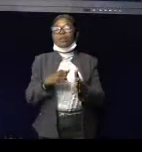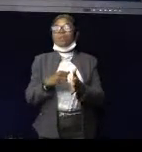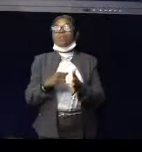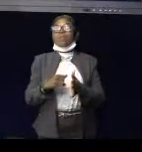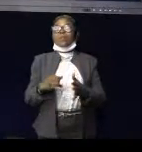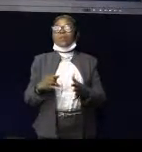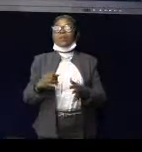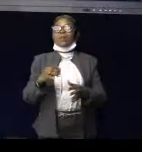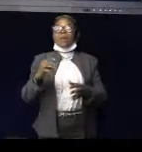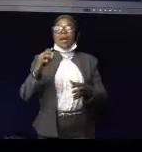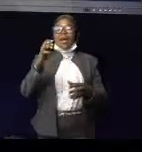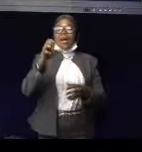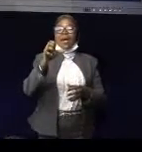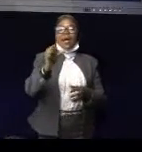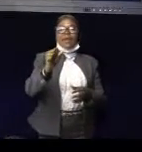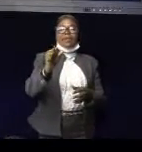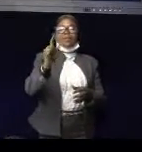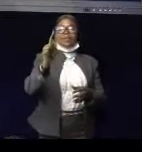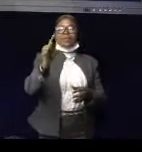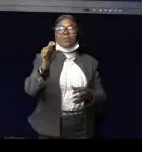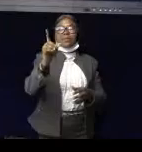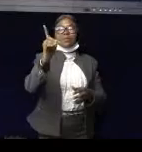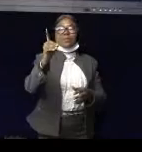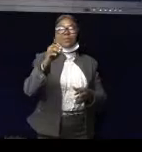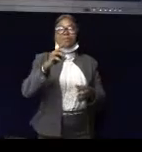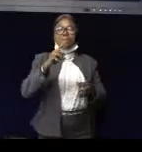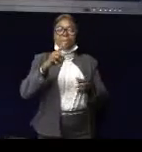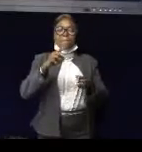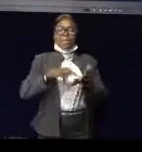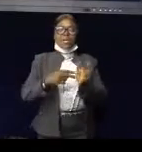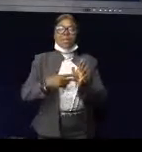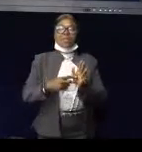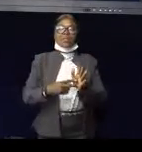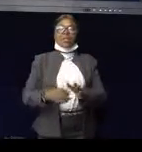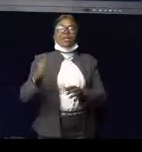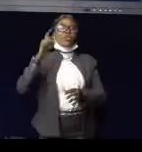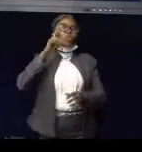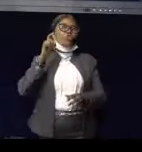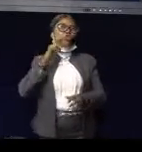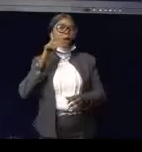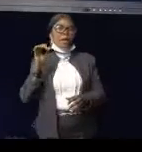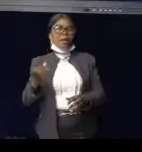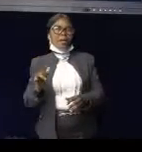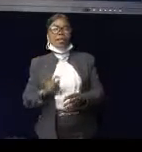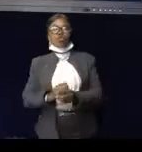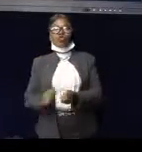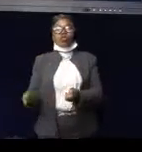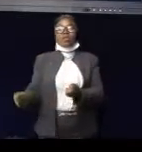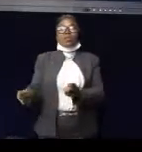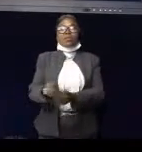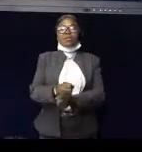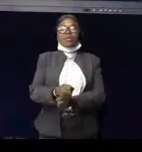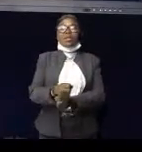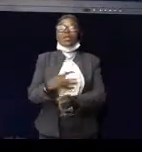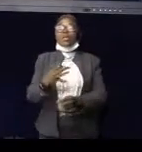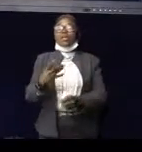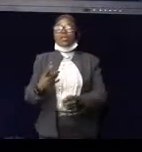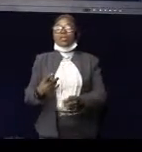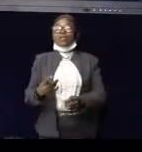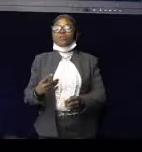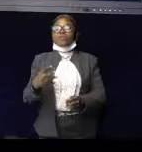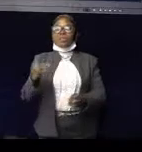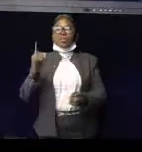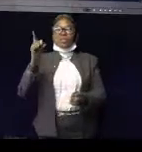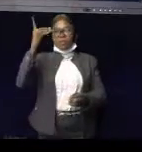STD means sexually transmitted diseases. Sexually transmitted